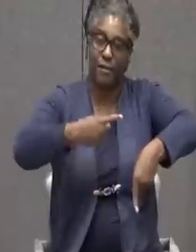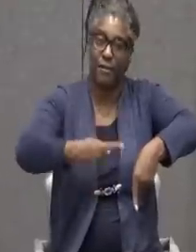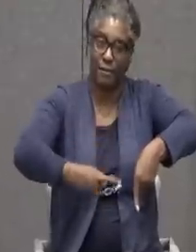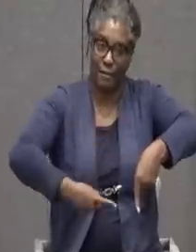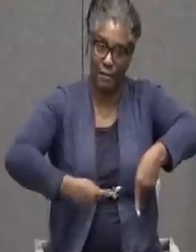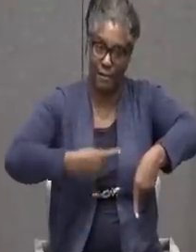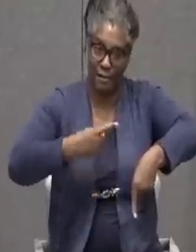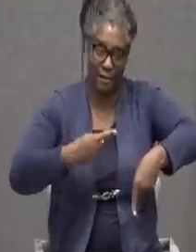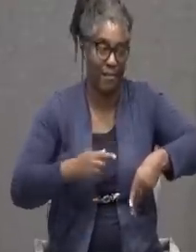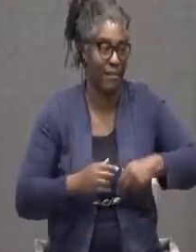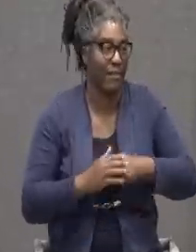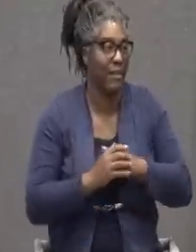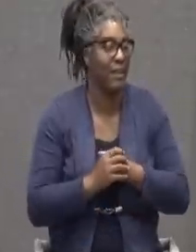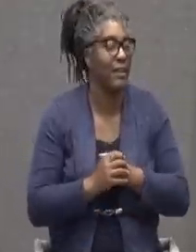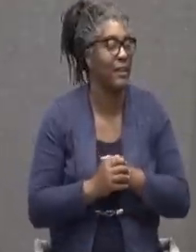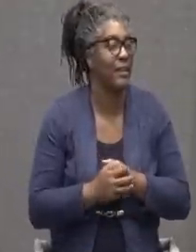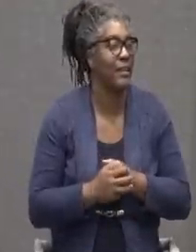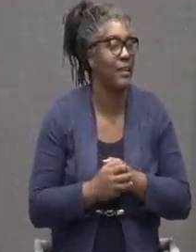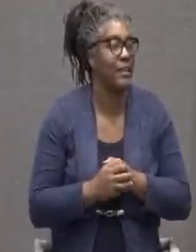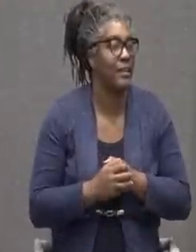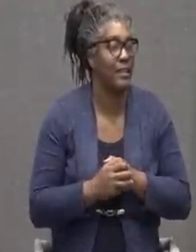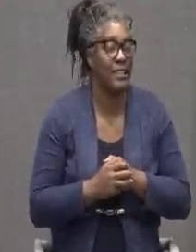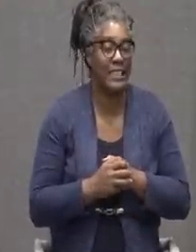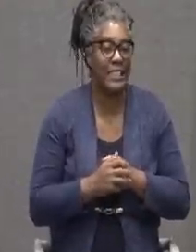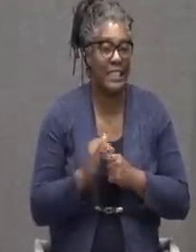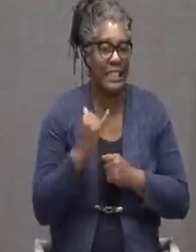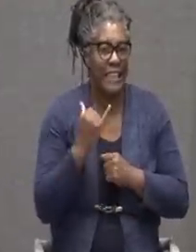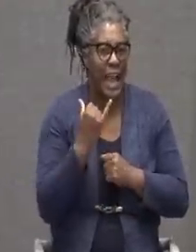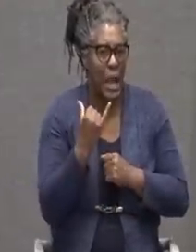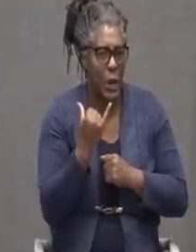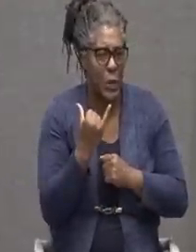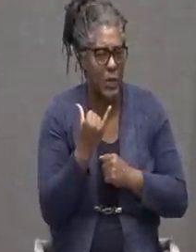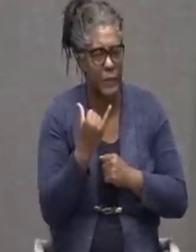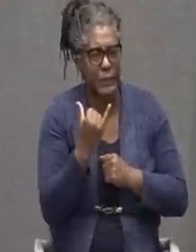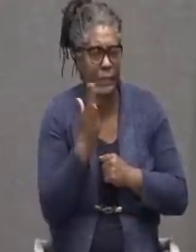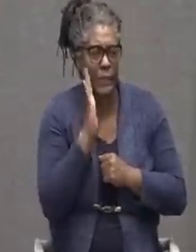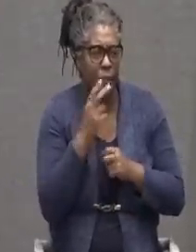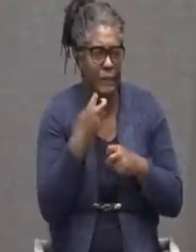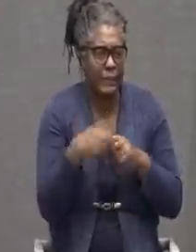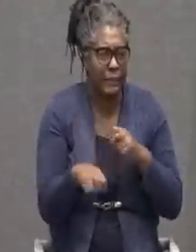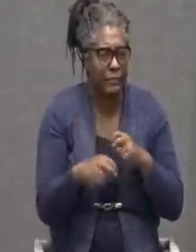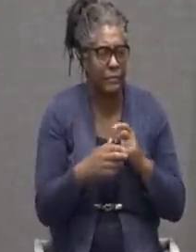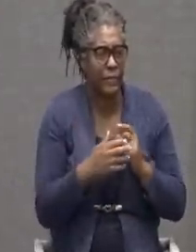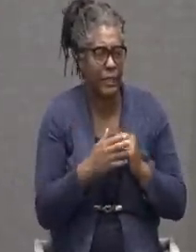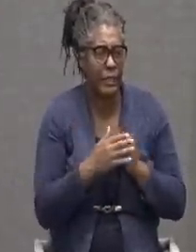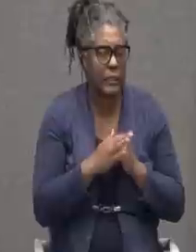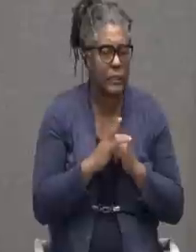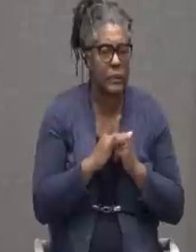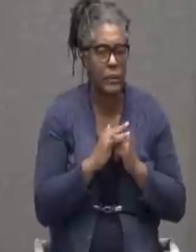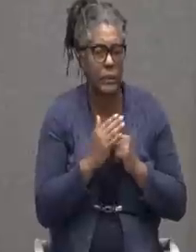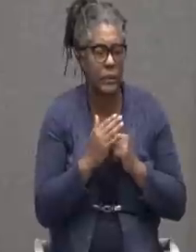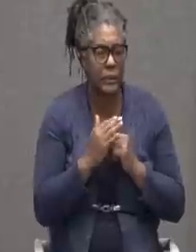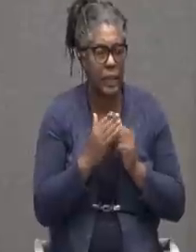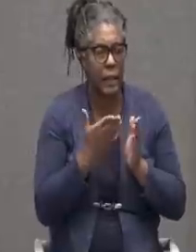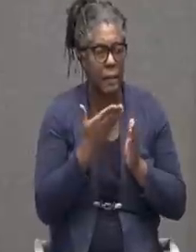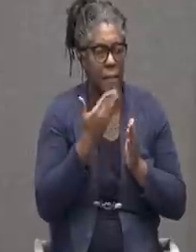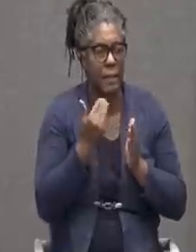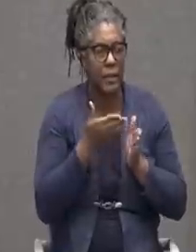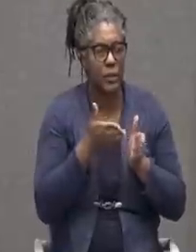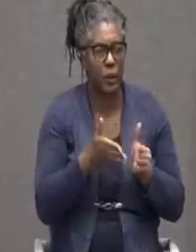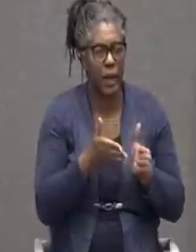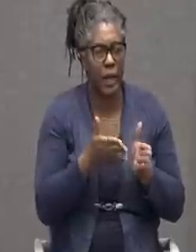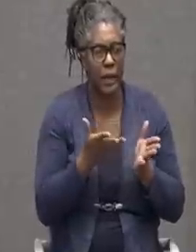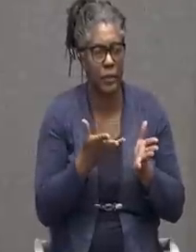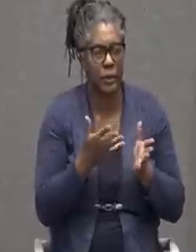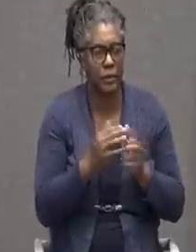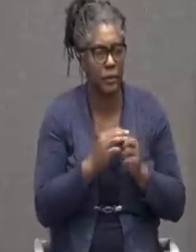Ferris wheel. Now, this is going to be tricky. I think the best way to go about this, already made a mess,